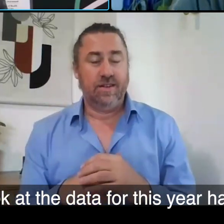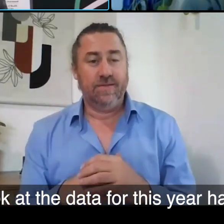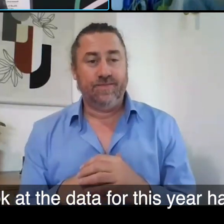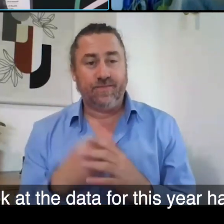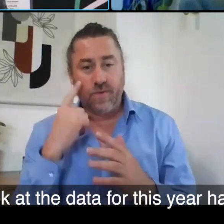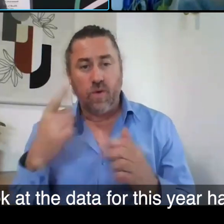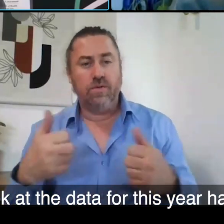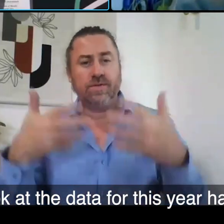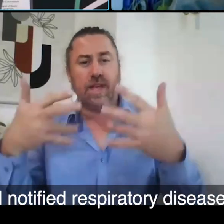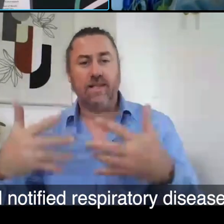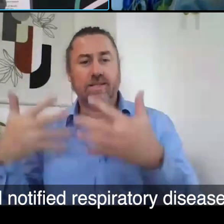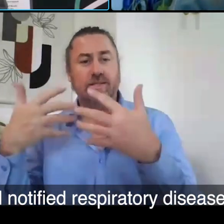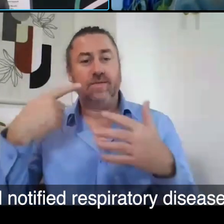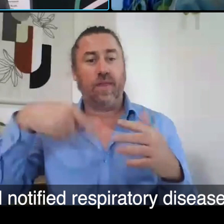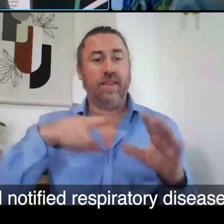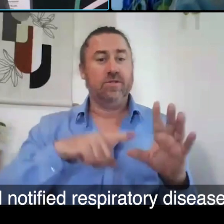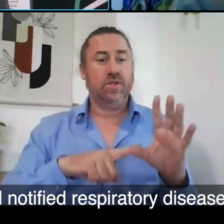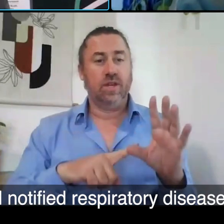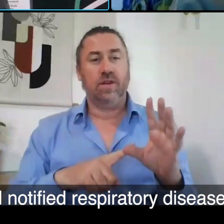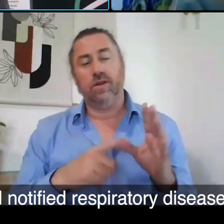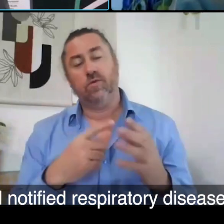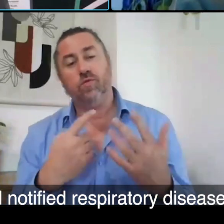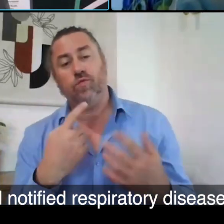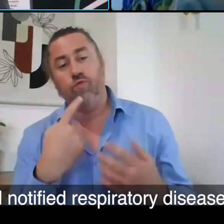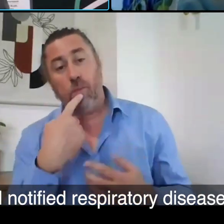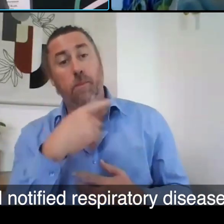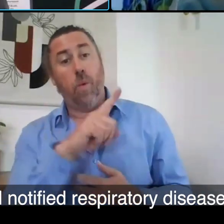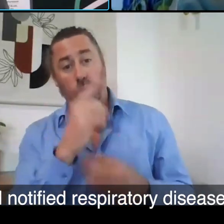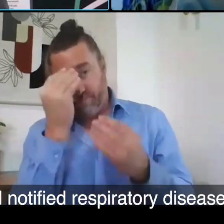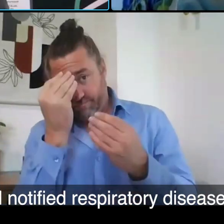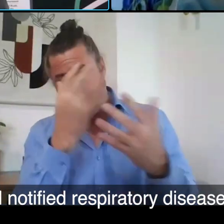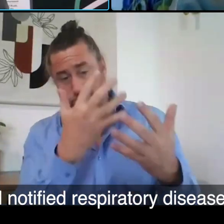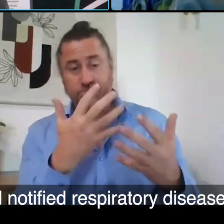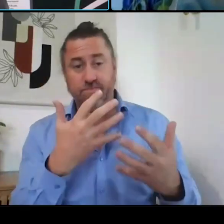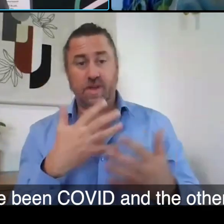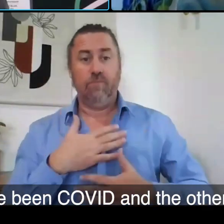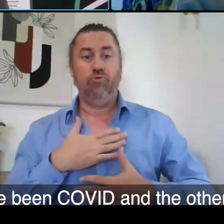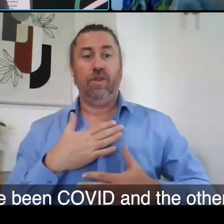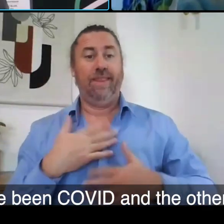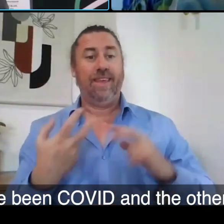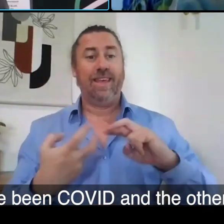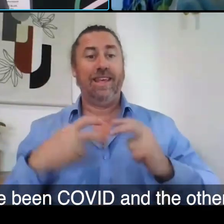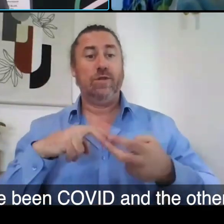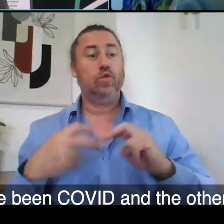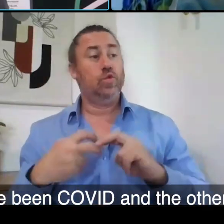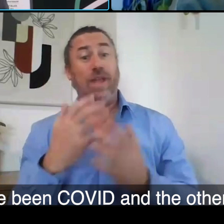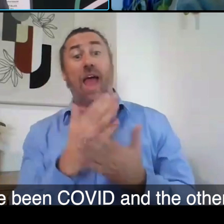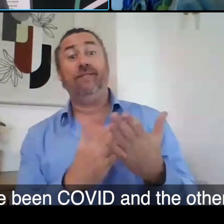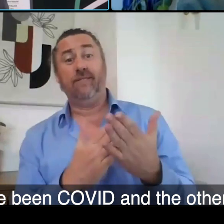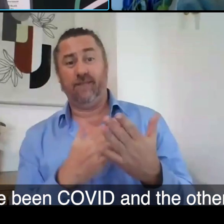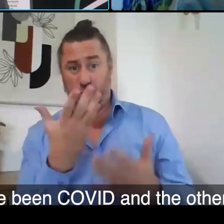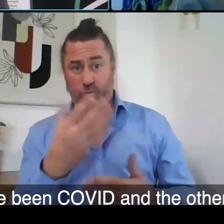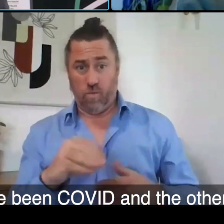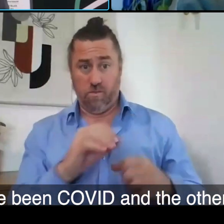the data for this year, half of the reported notified respiratory diseases so far this year have been COVID, and